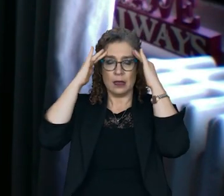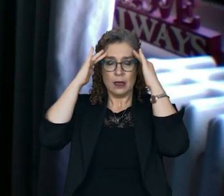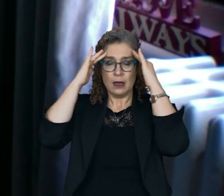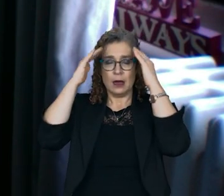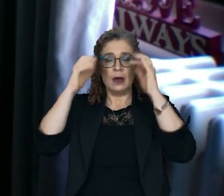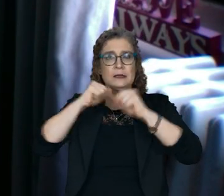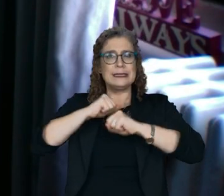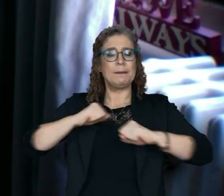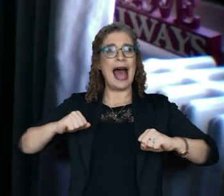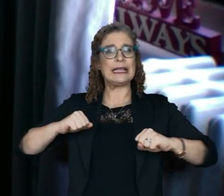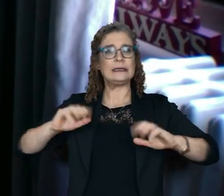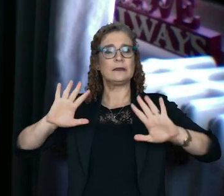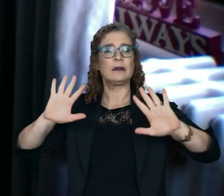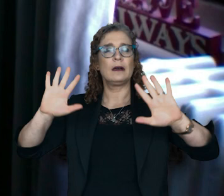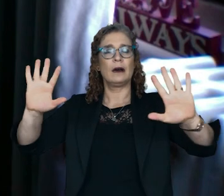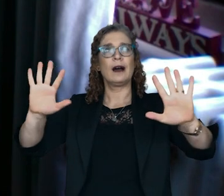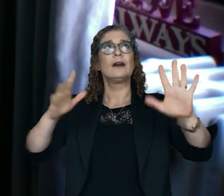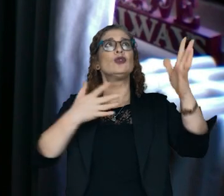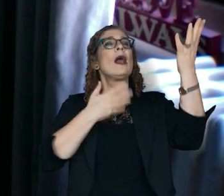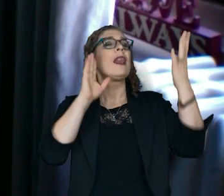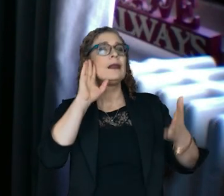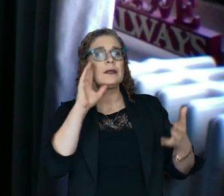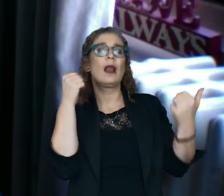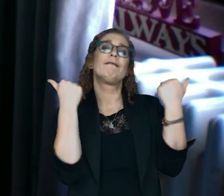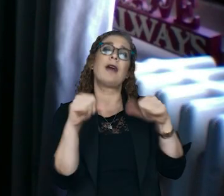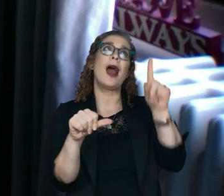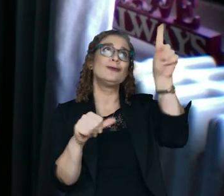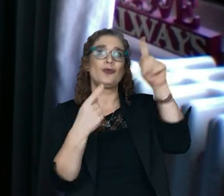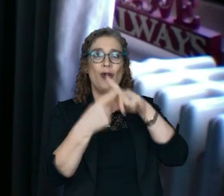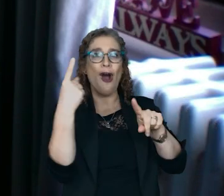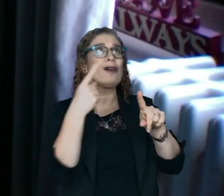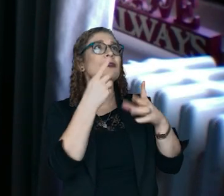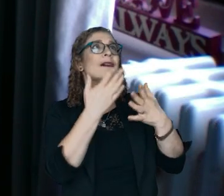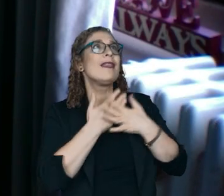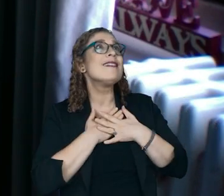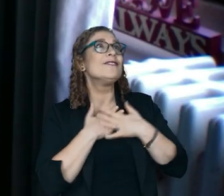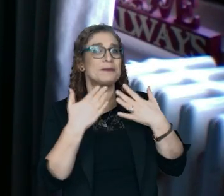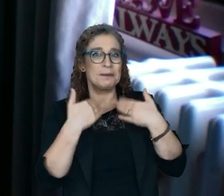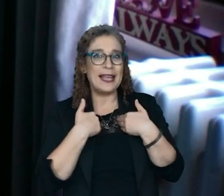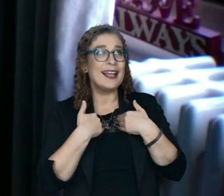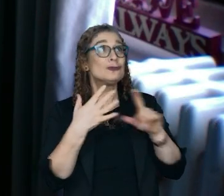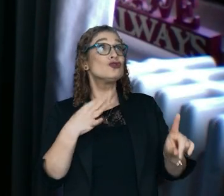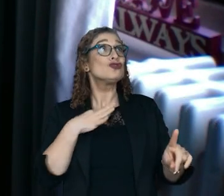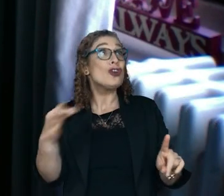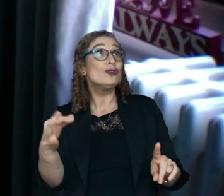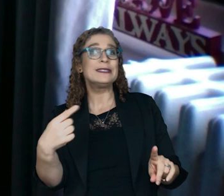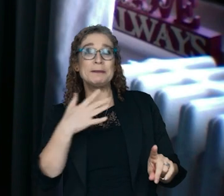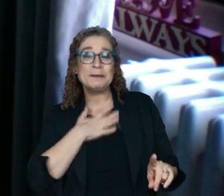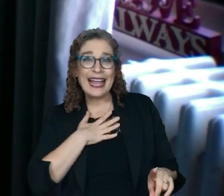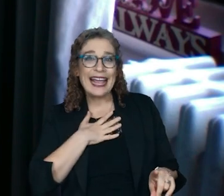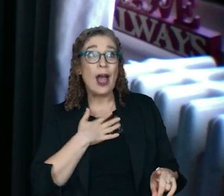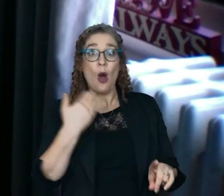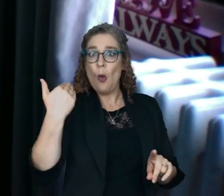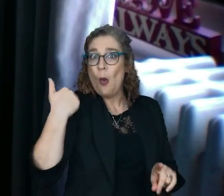to hear again from God that He loves them, that He chose them, that